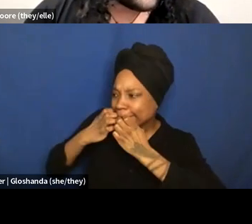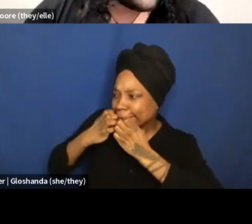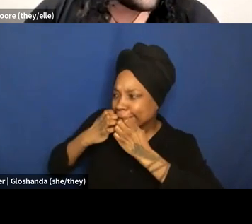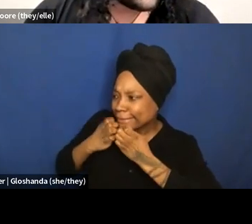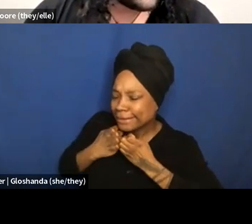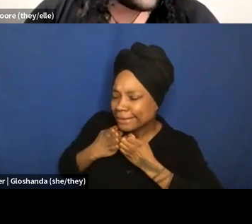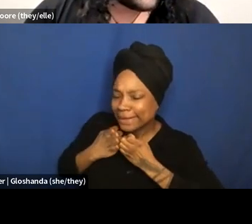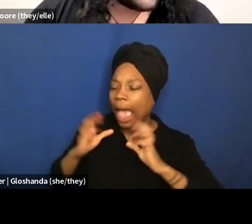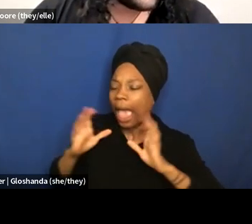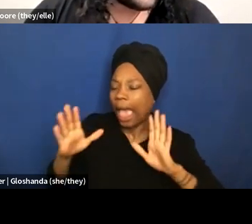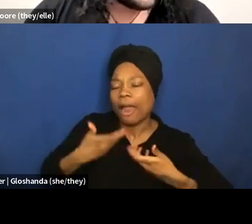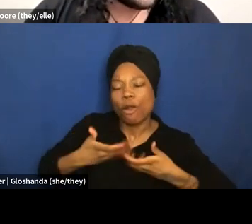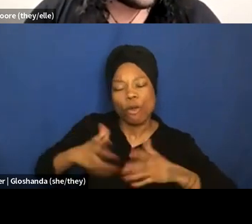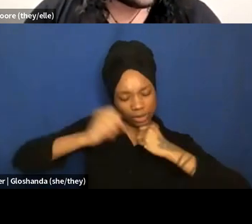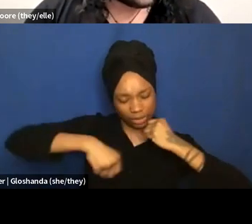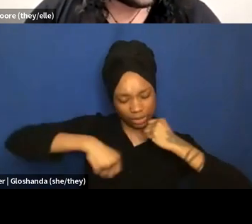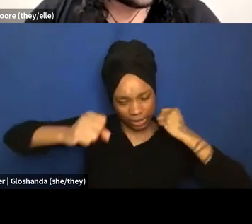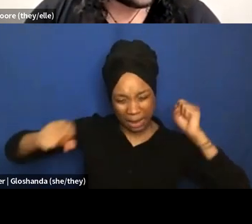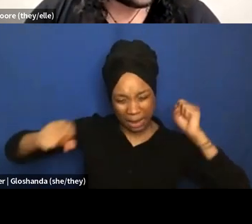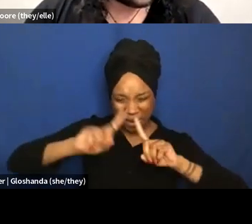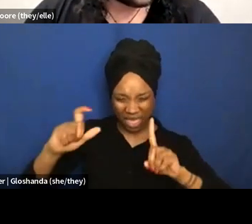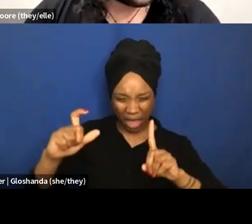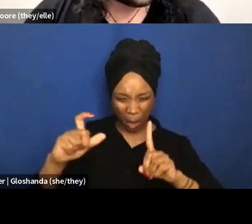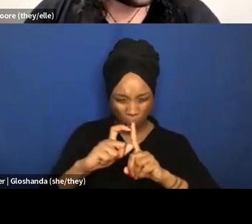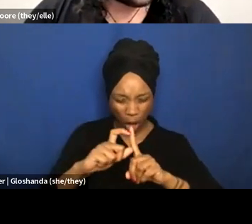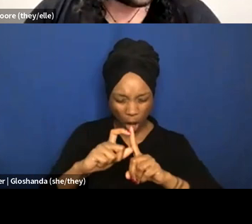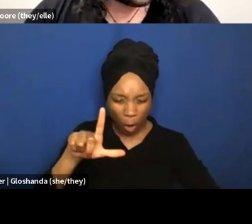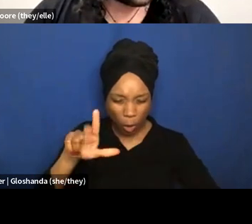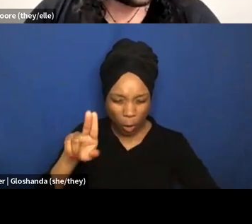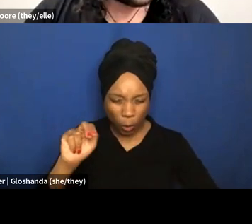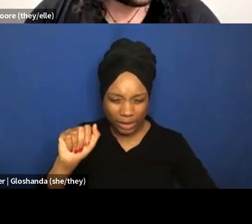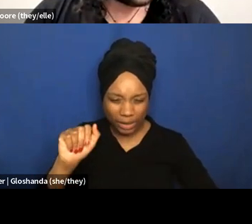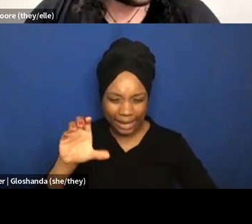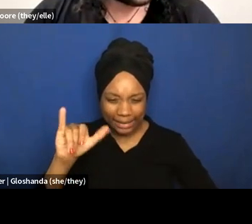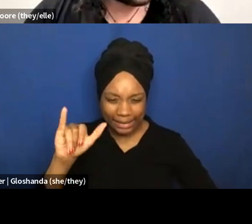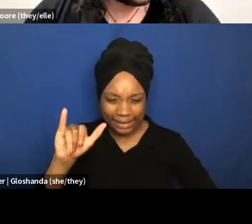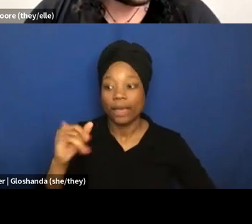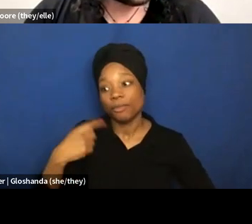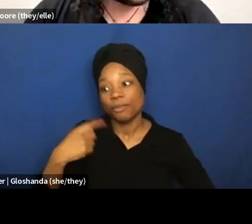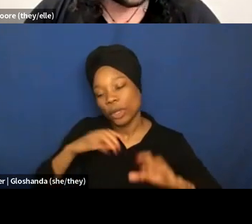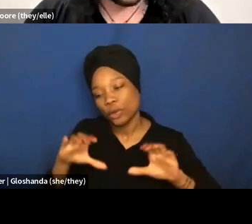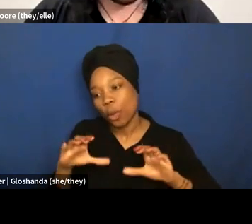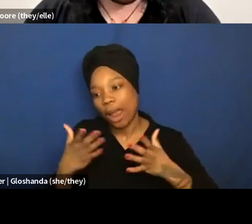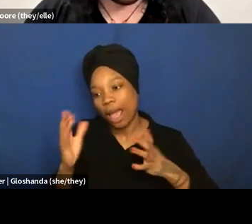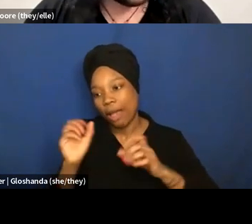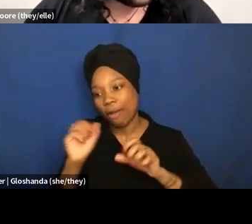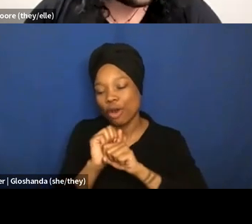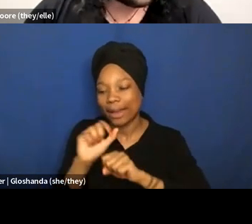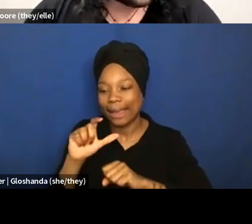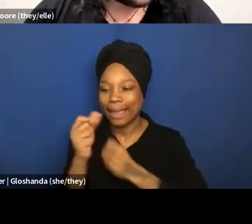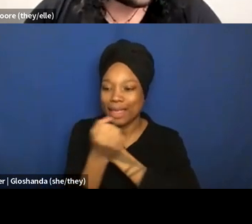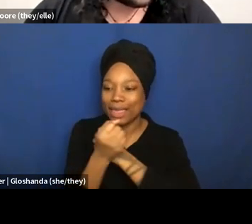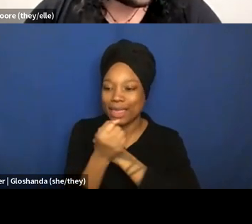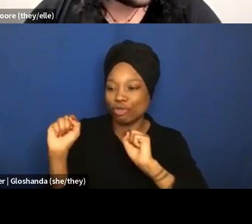could continue, but lunacy is such a, right, we do a lot of work in Liberation Spring and in a class that we offer